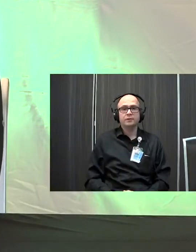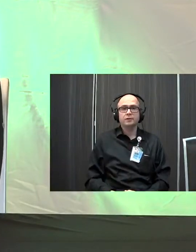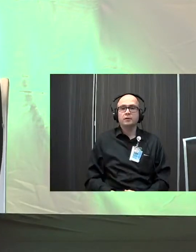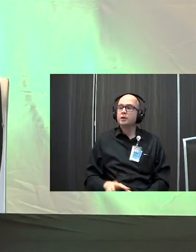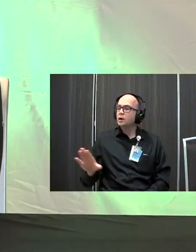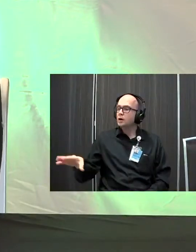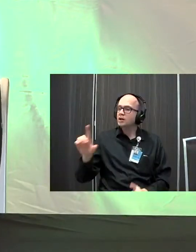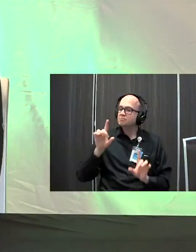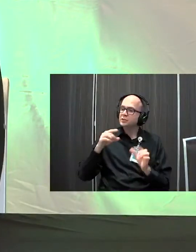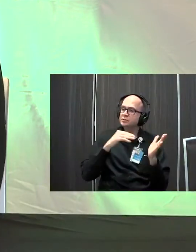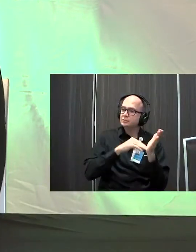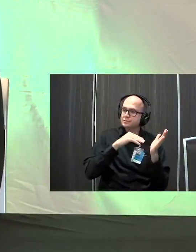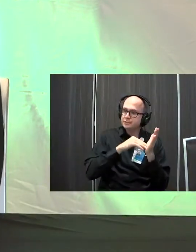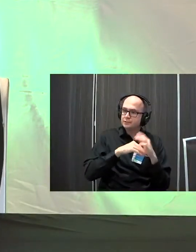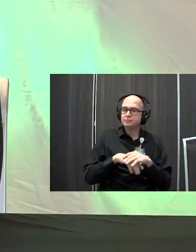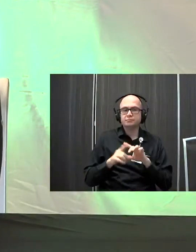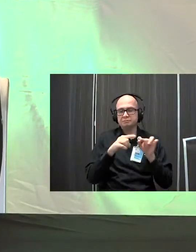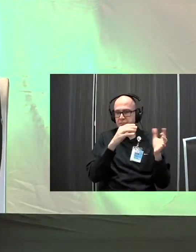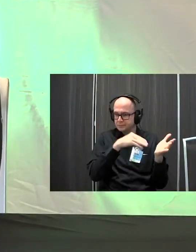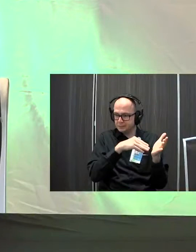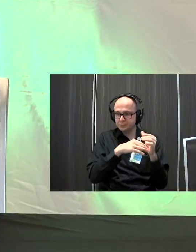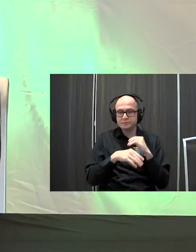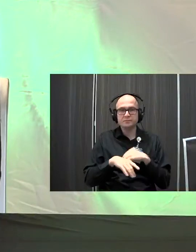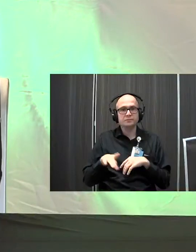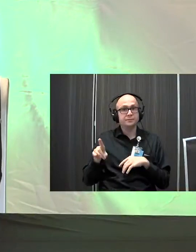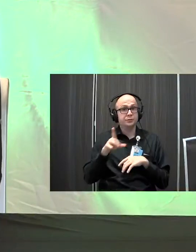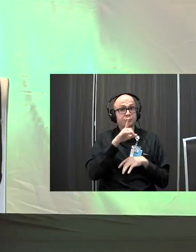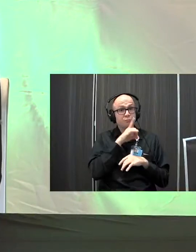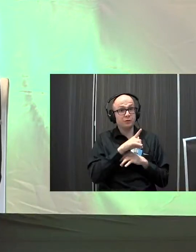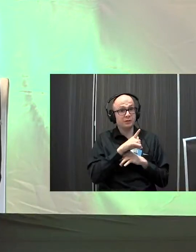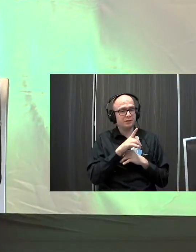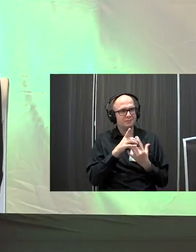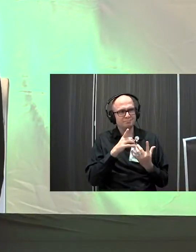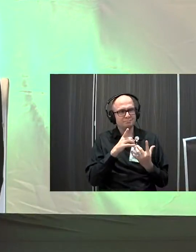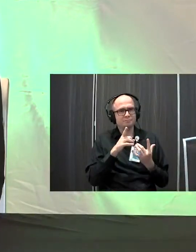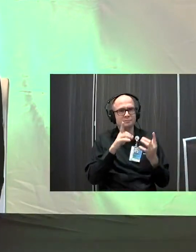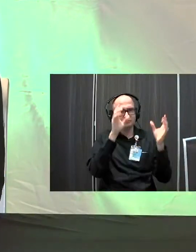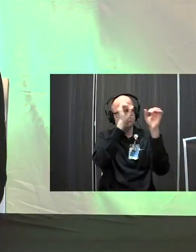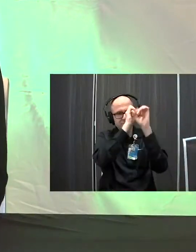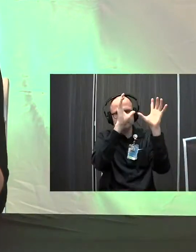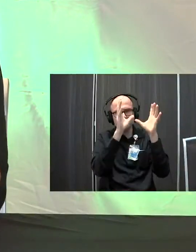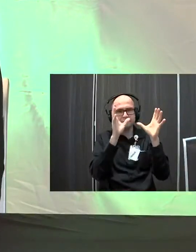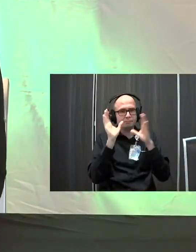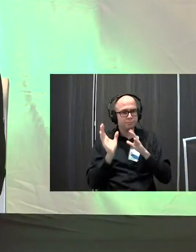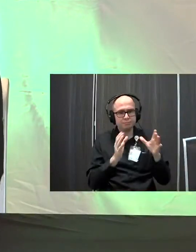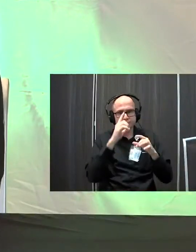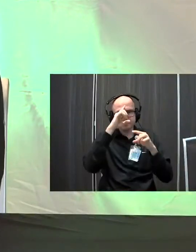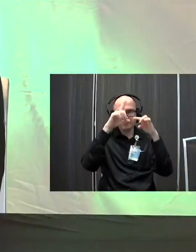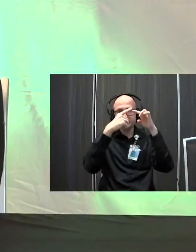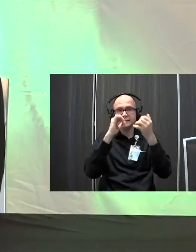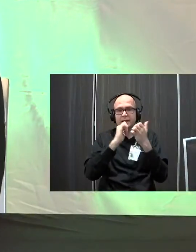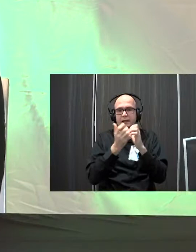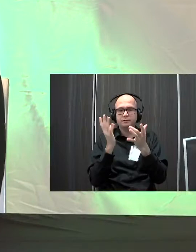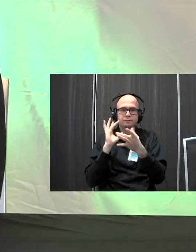tell them, oh, we're going to the doctor, we're going to the doctor, but are they really going to be able to process that? How many other things can we pair it